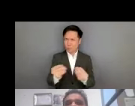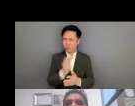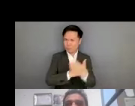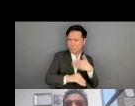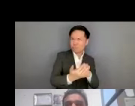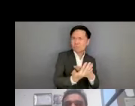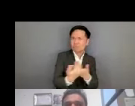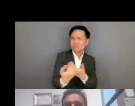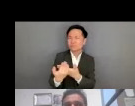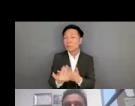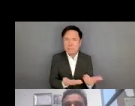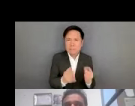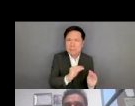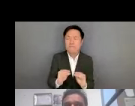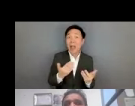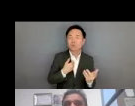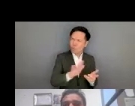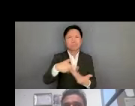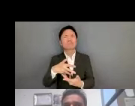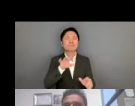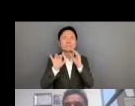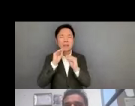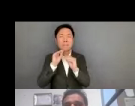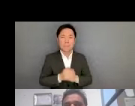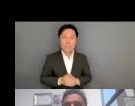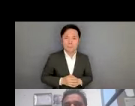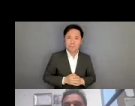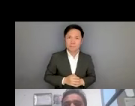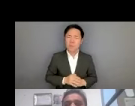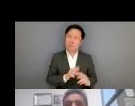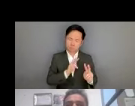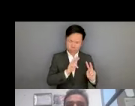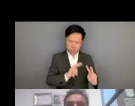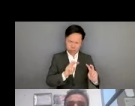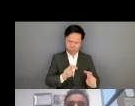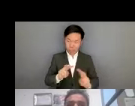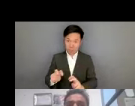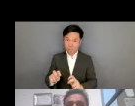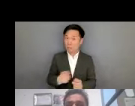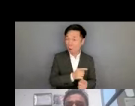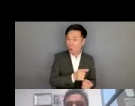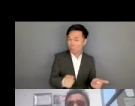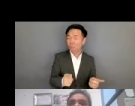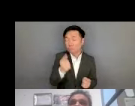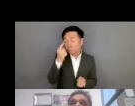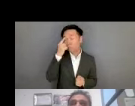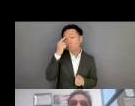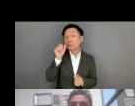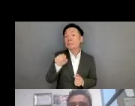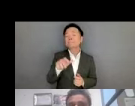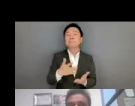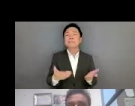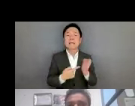the civic space and political process. So the evidence status paper that was